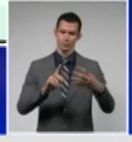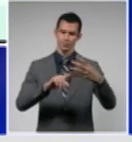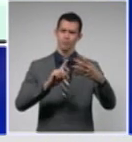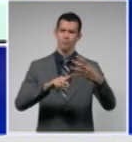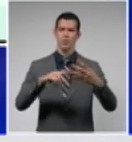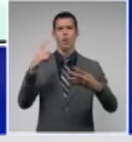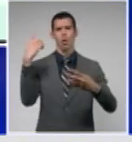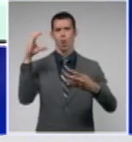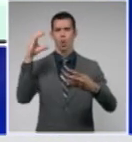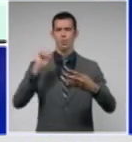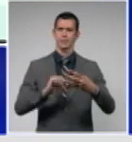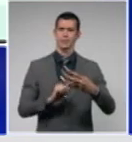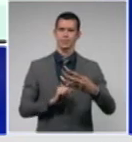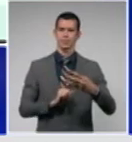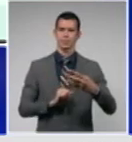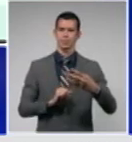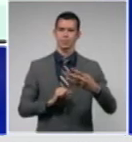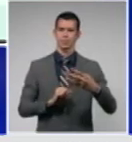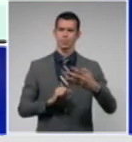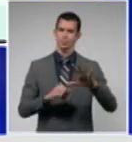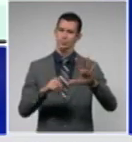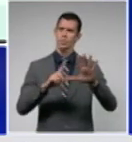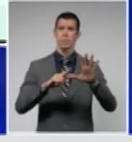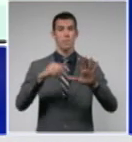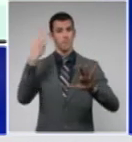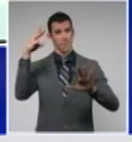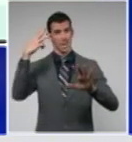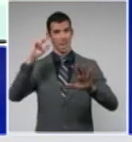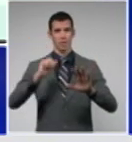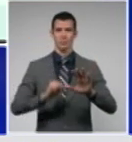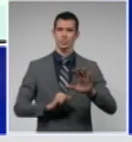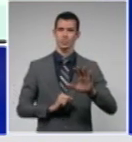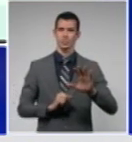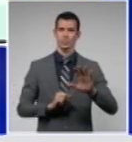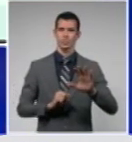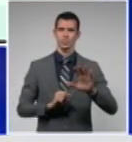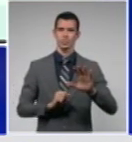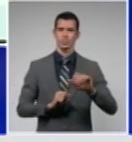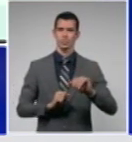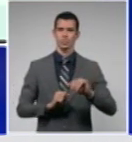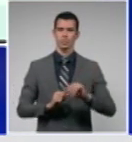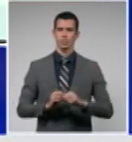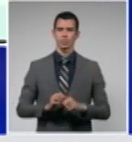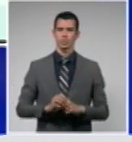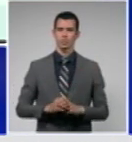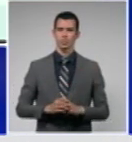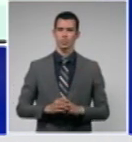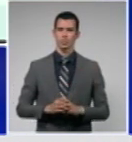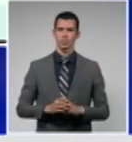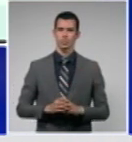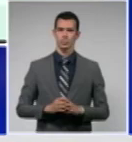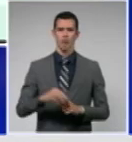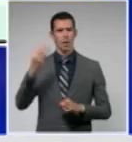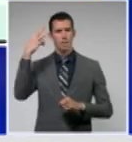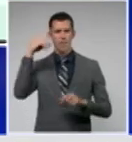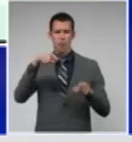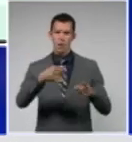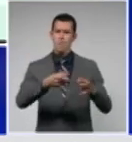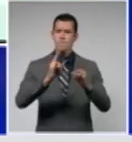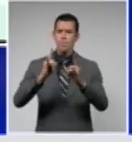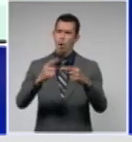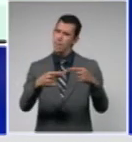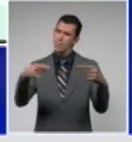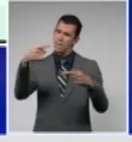Bolivia, Ecuador, also with a high mortality rate of 9.19%. The Dominican